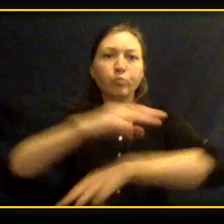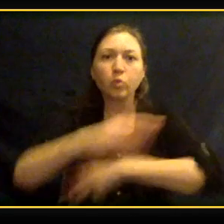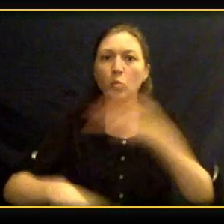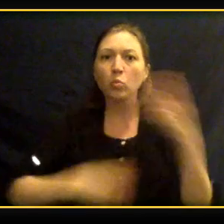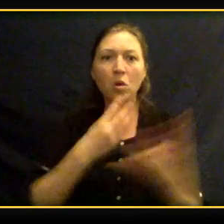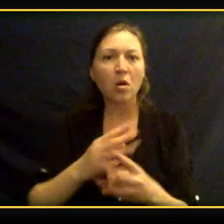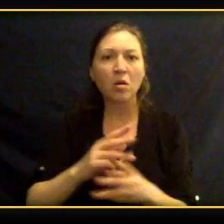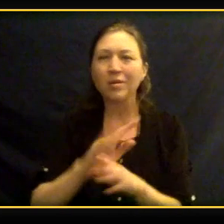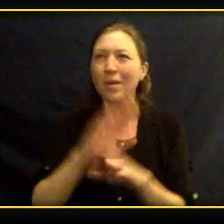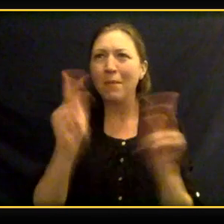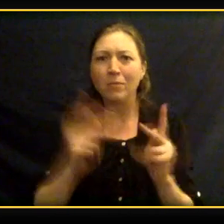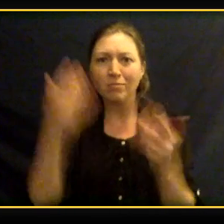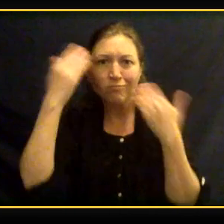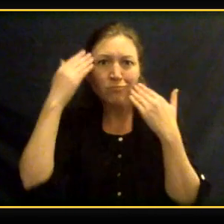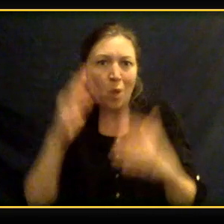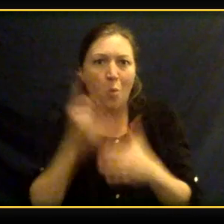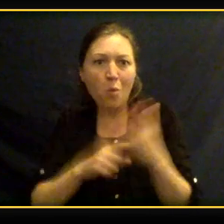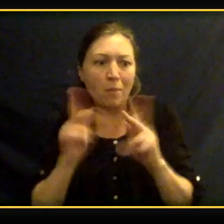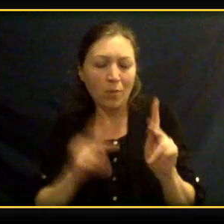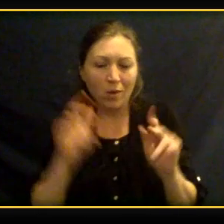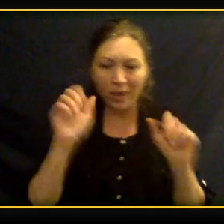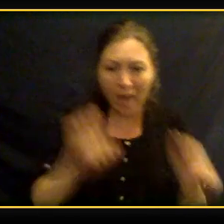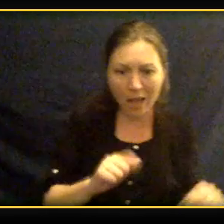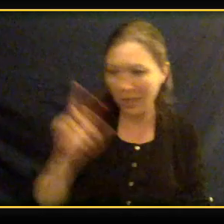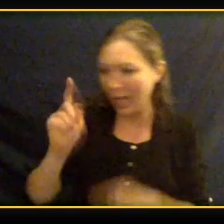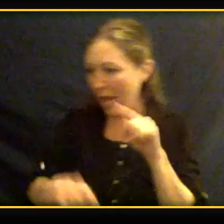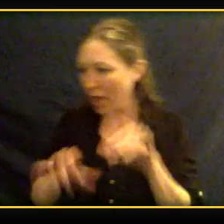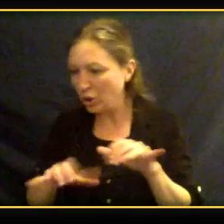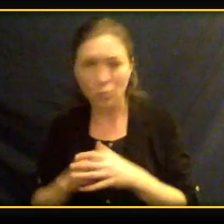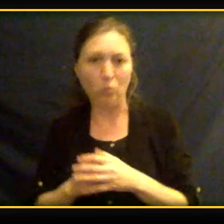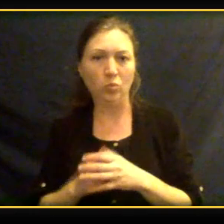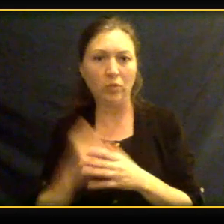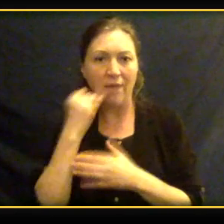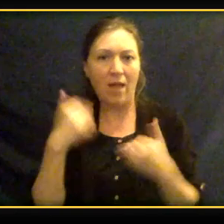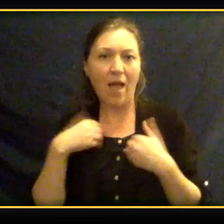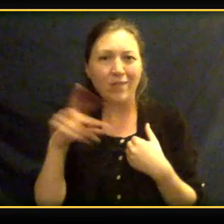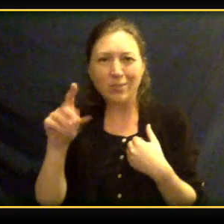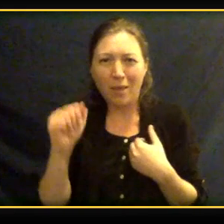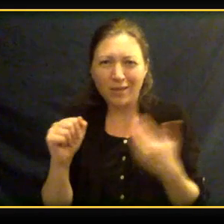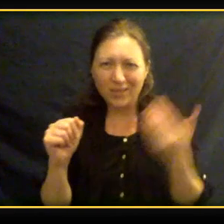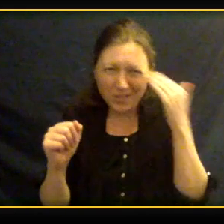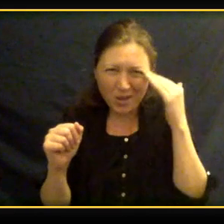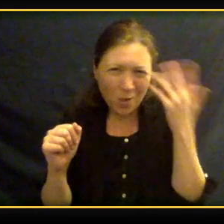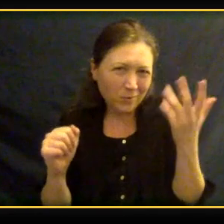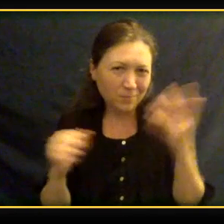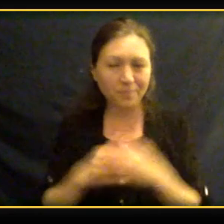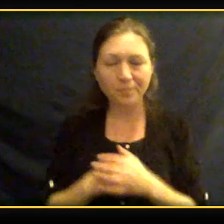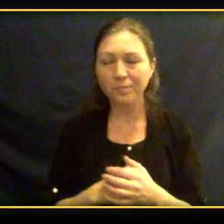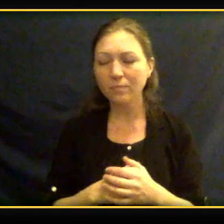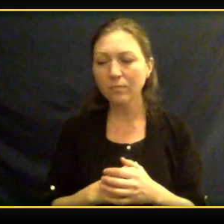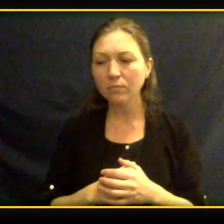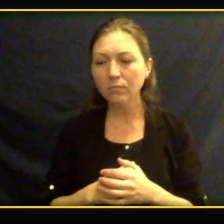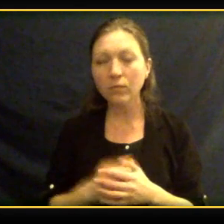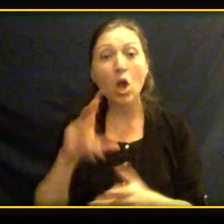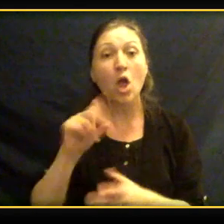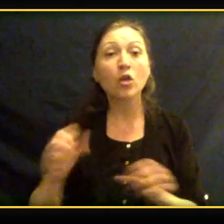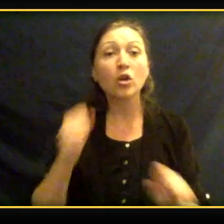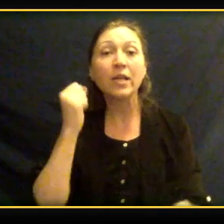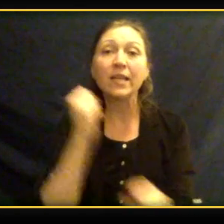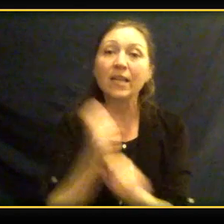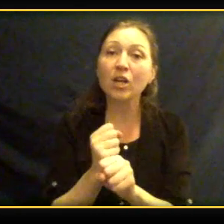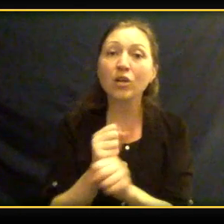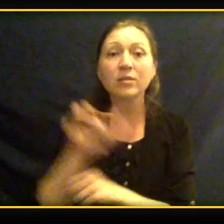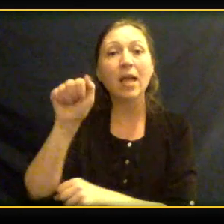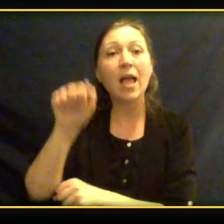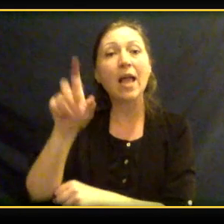do if they have a disability, 30 years after the signing of the ADA,